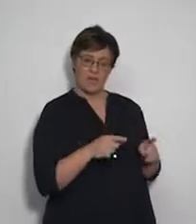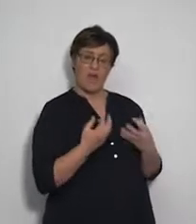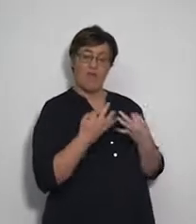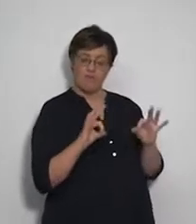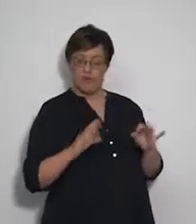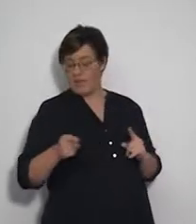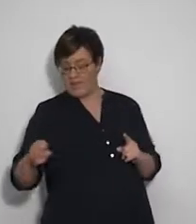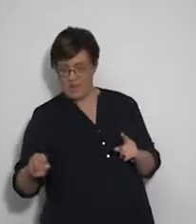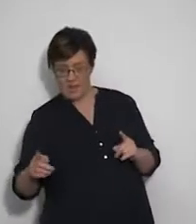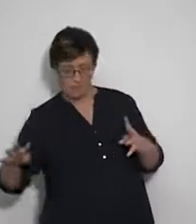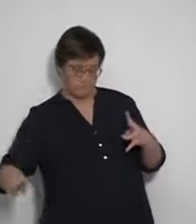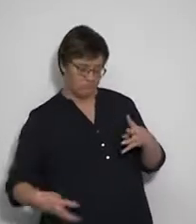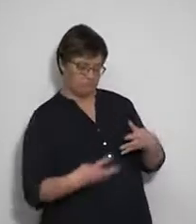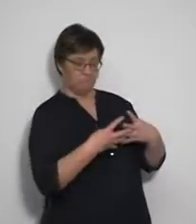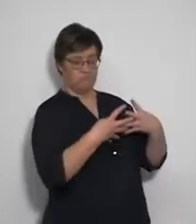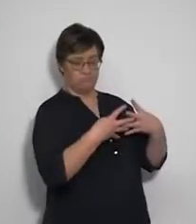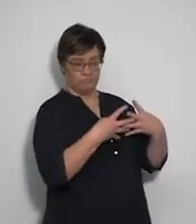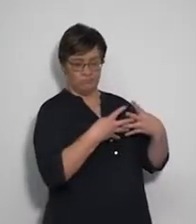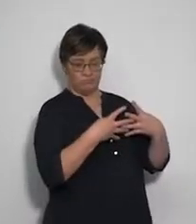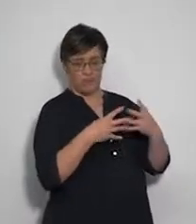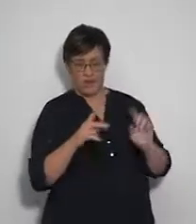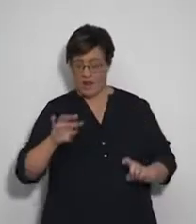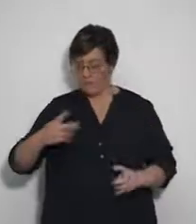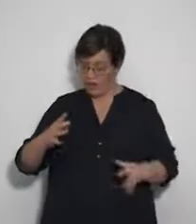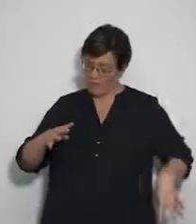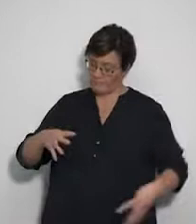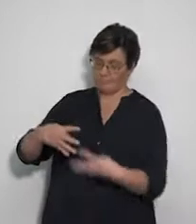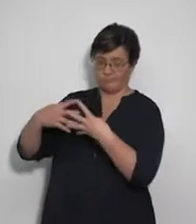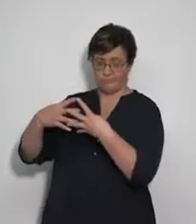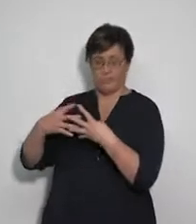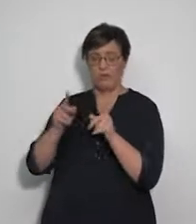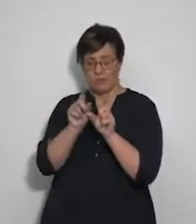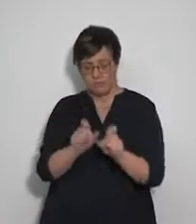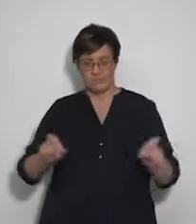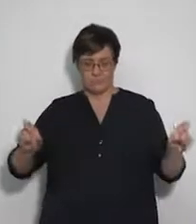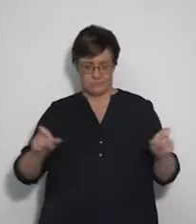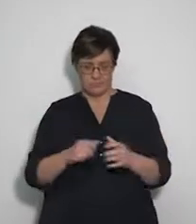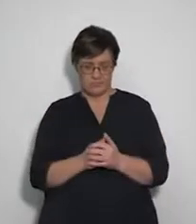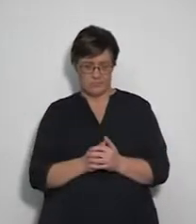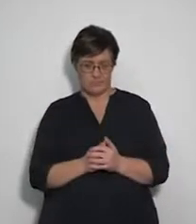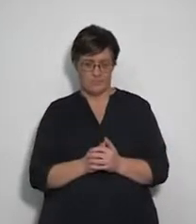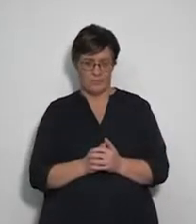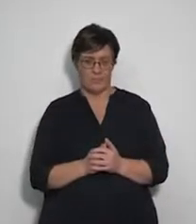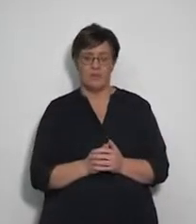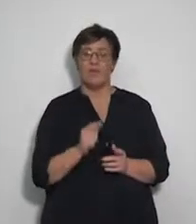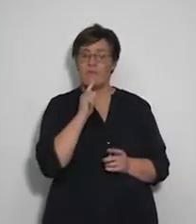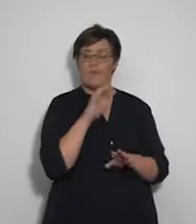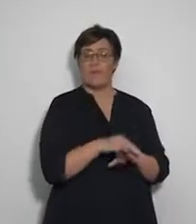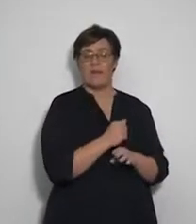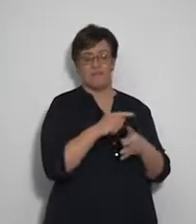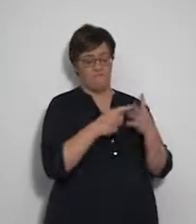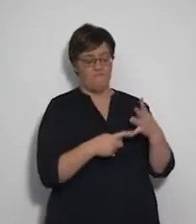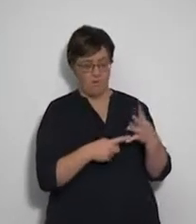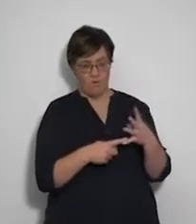the free nucleotides or the complementary DNA nucleotides will bond, where adenine to thymine and guanine to cytosine base